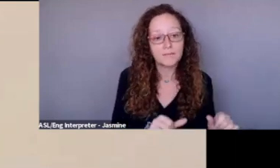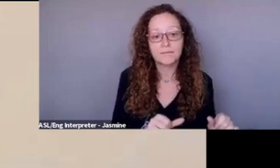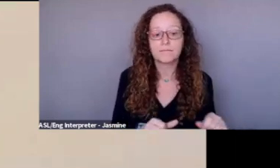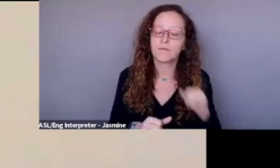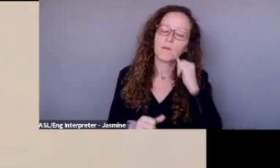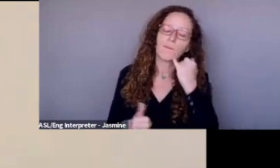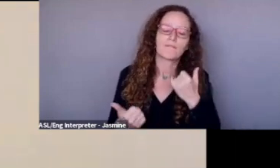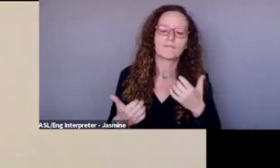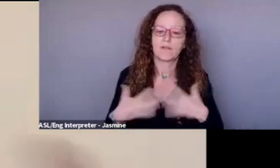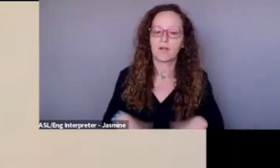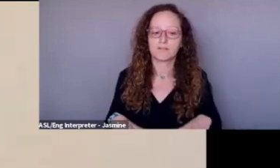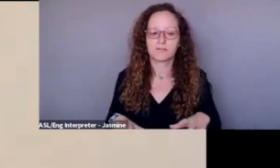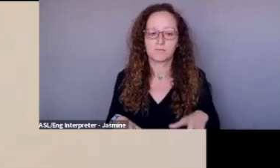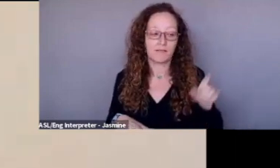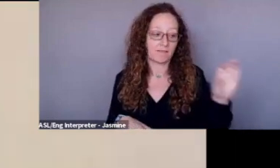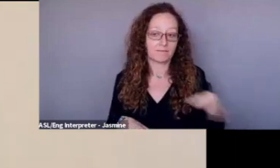like this jacket.